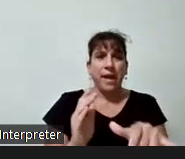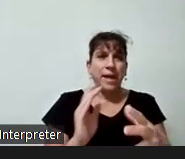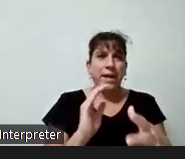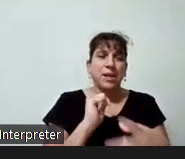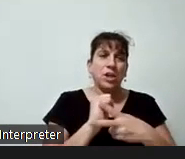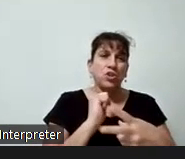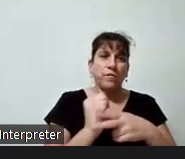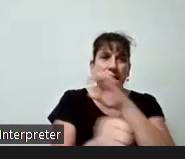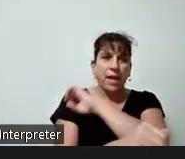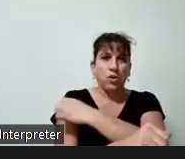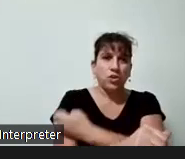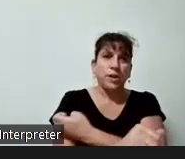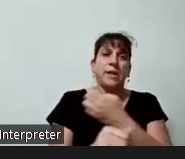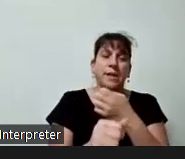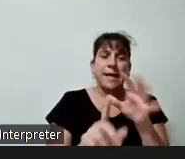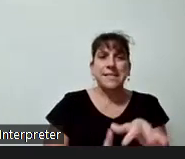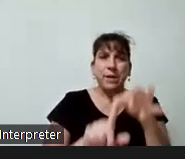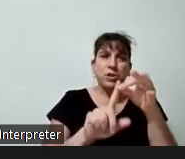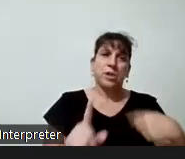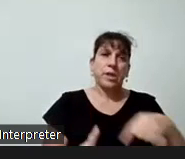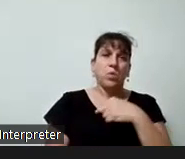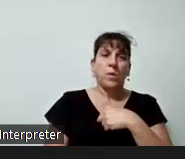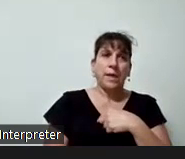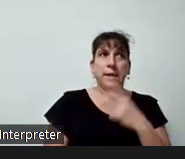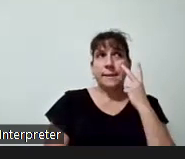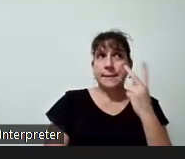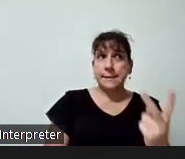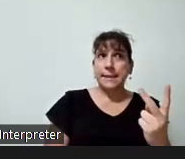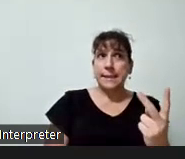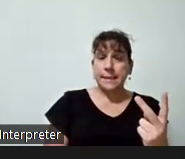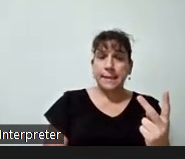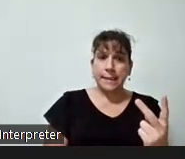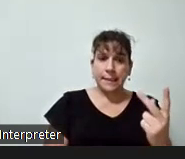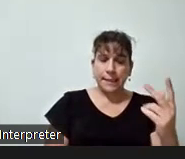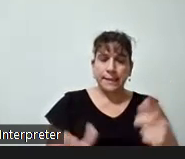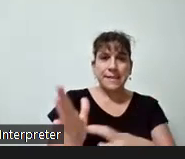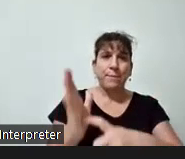energy, especially as we see the demands of